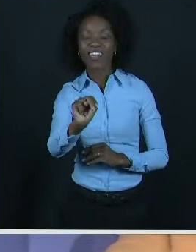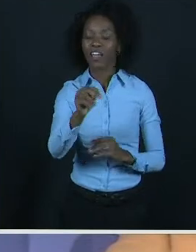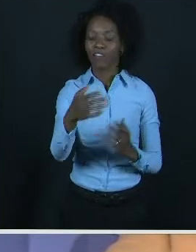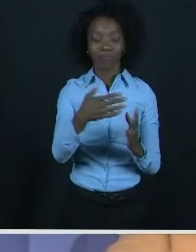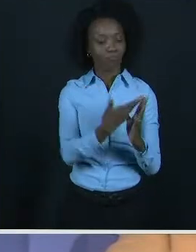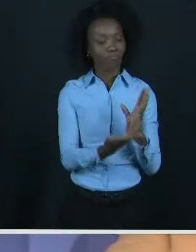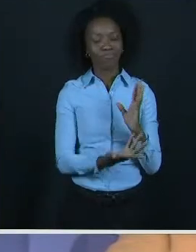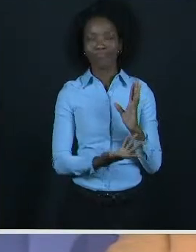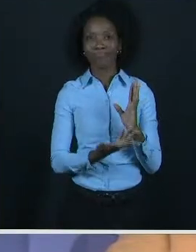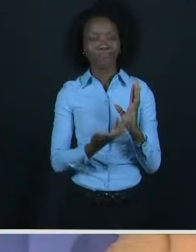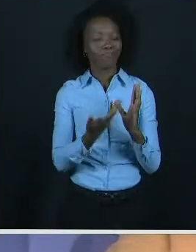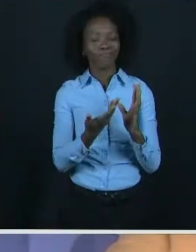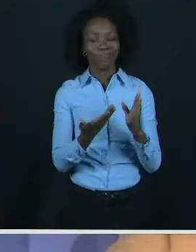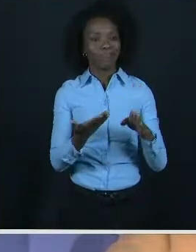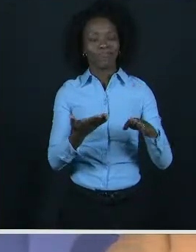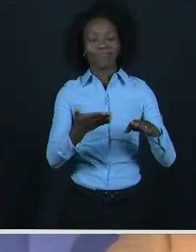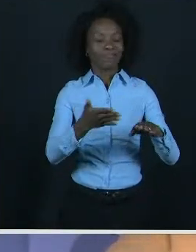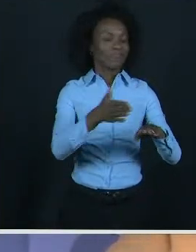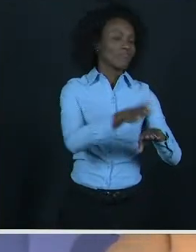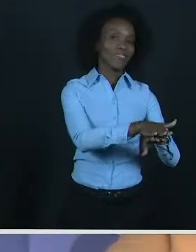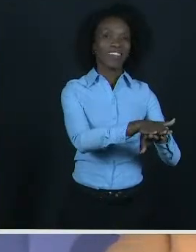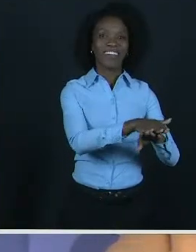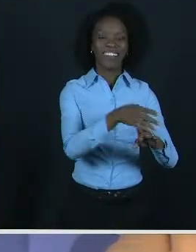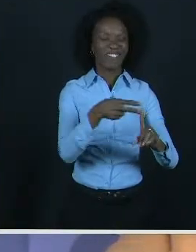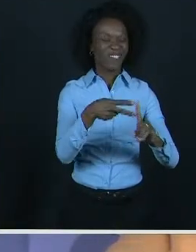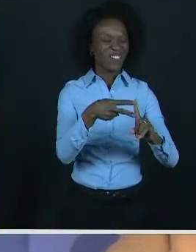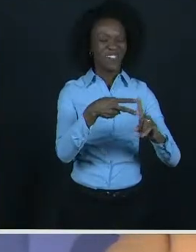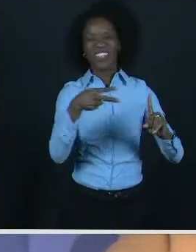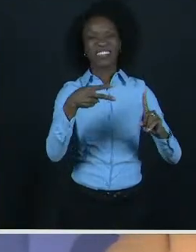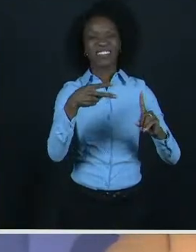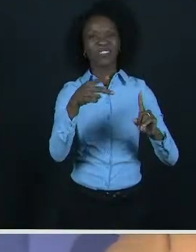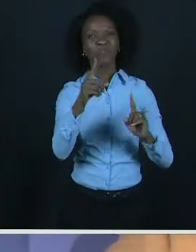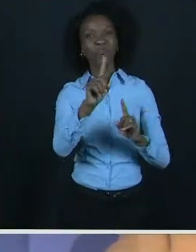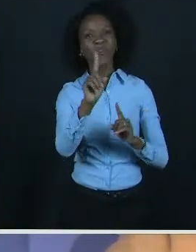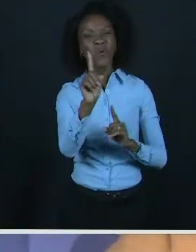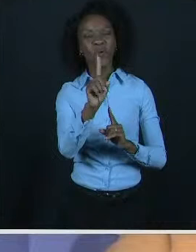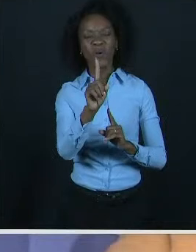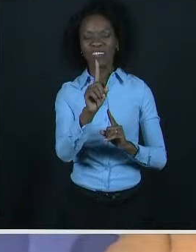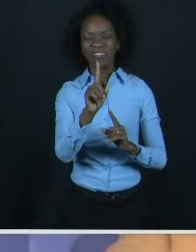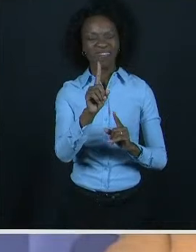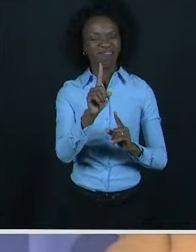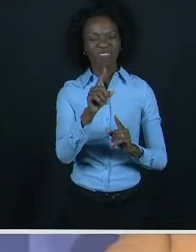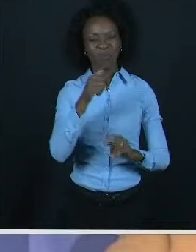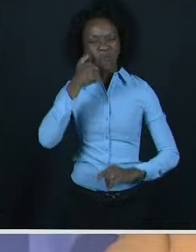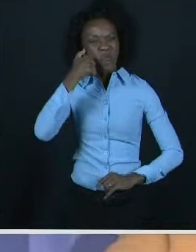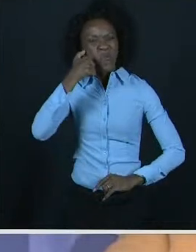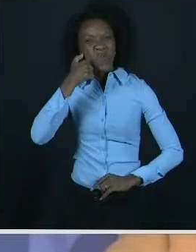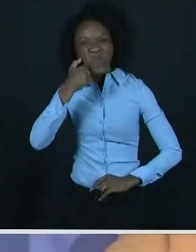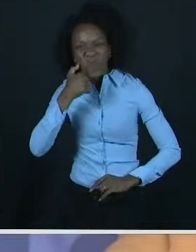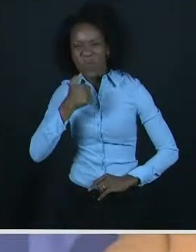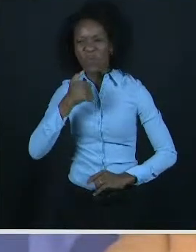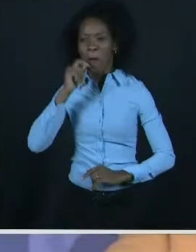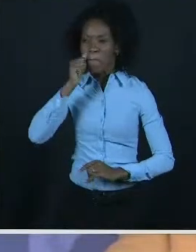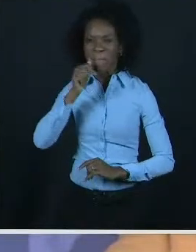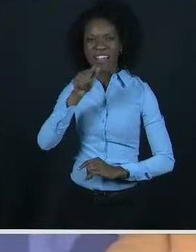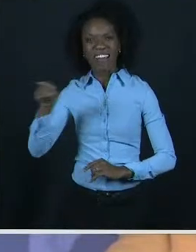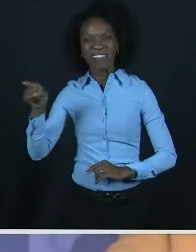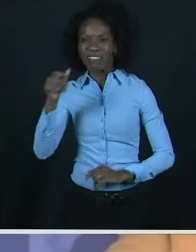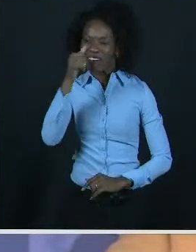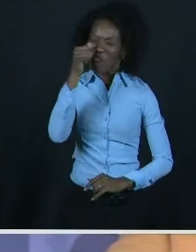have fallen victims to heartless men and